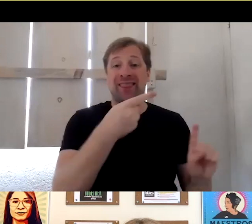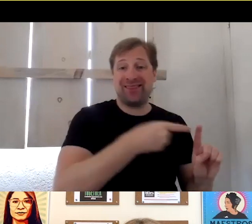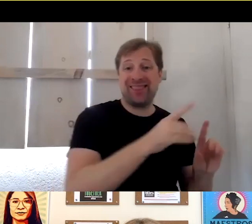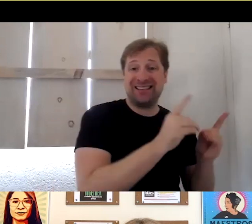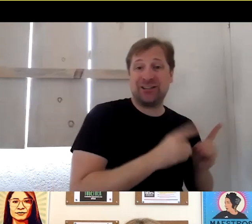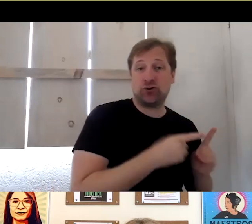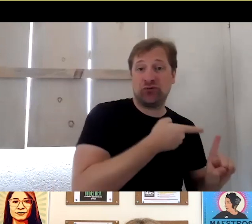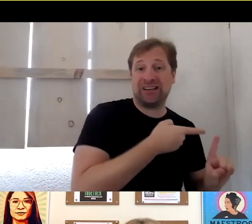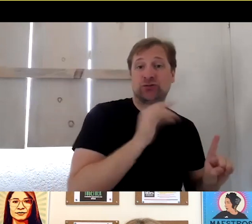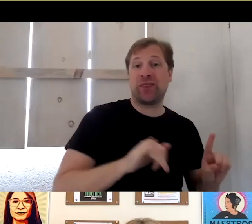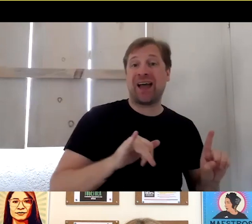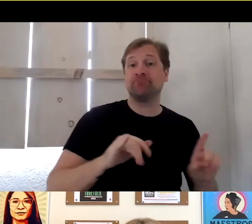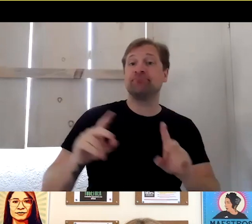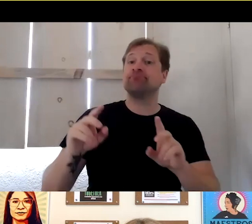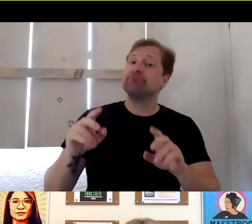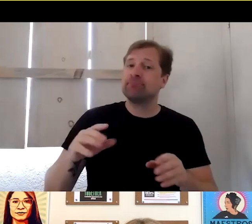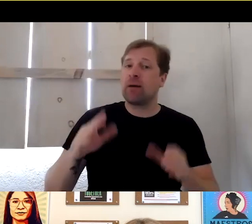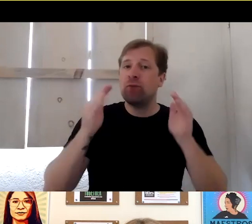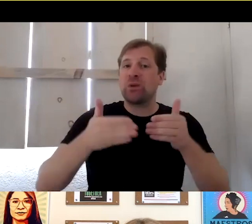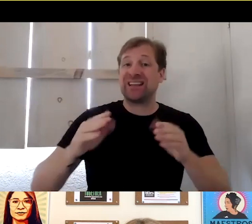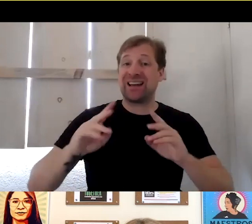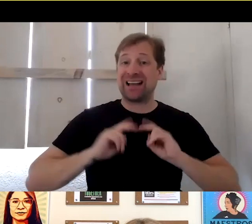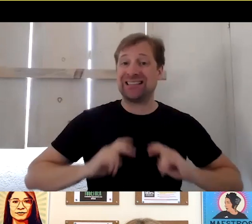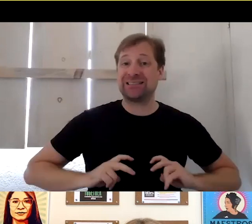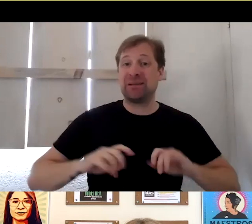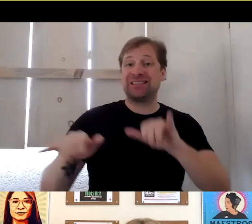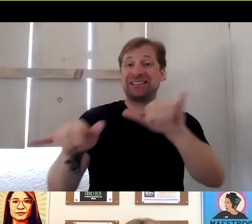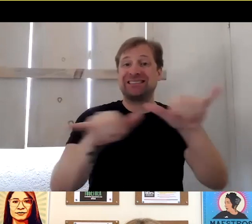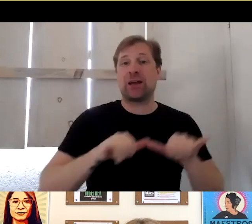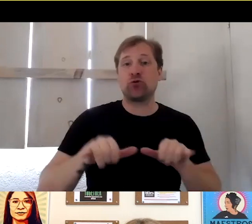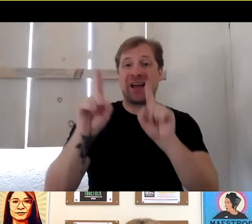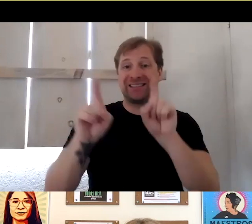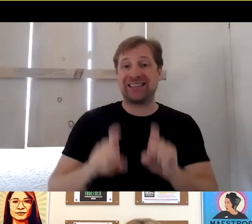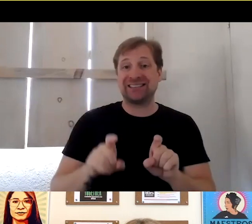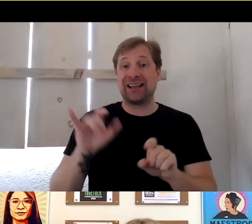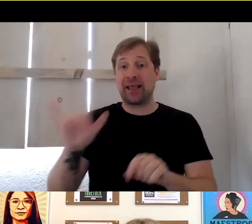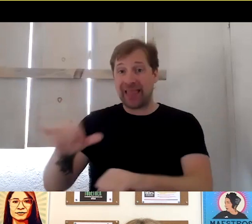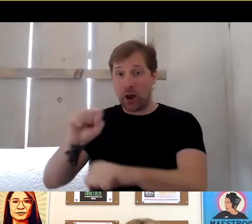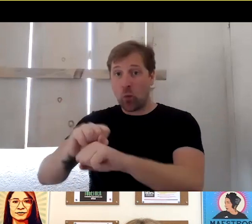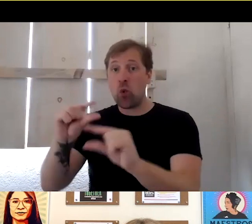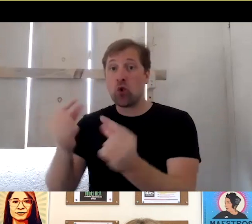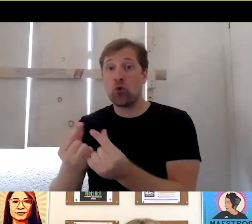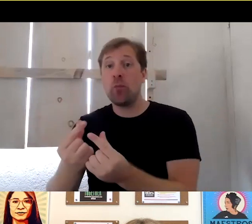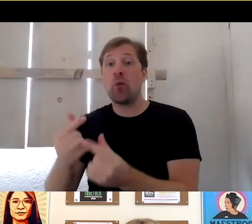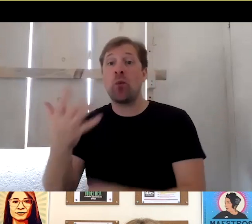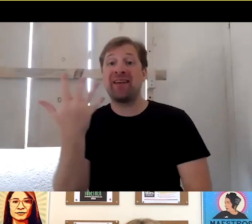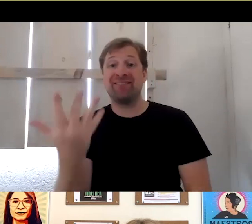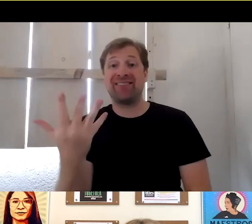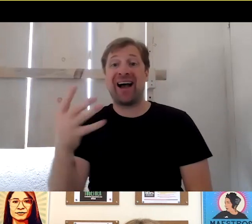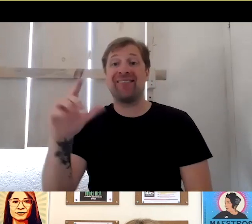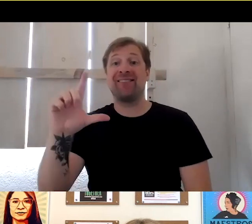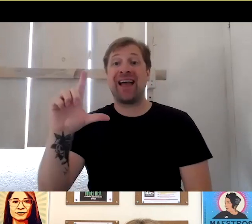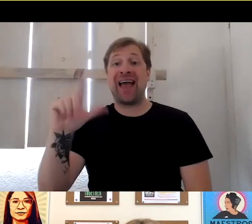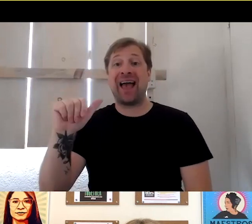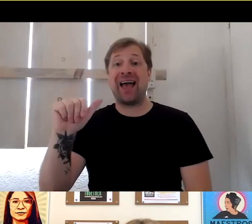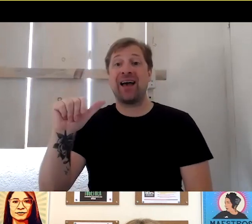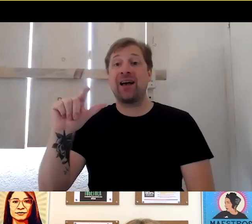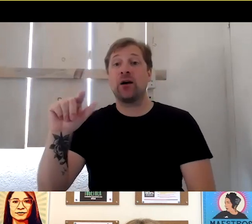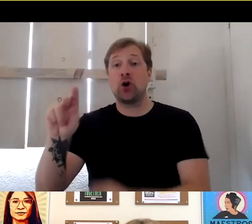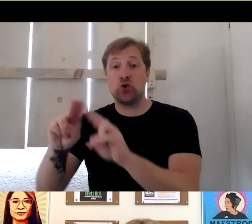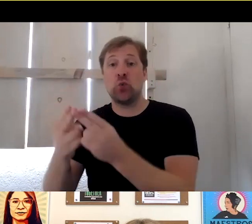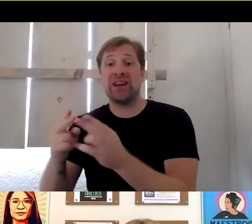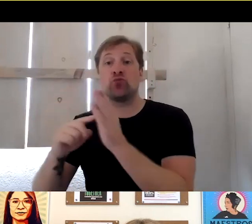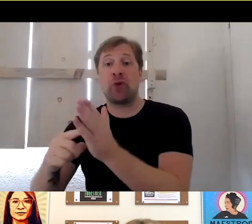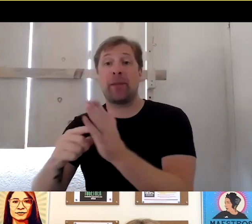standardized testing. The work group will be made up of 5 UTLA representatives and 5 LAUSD representatives. And